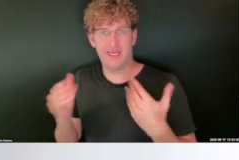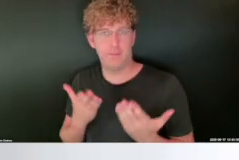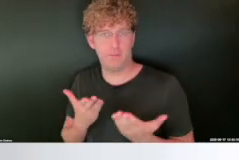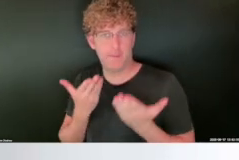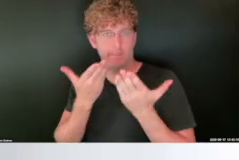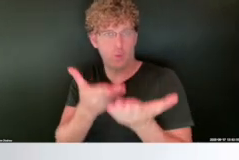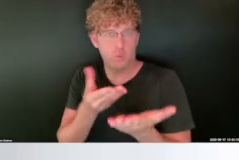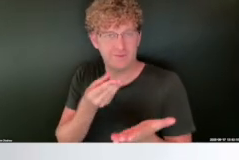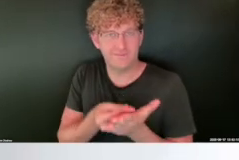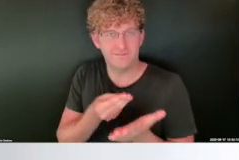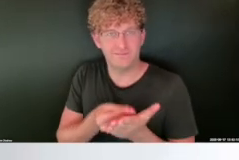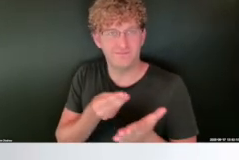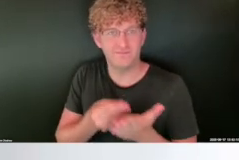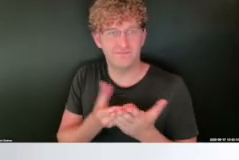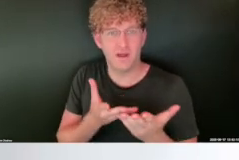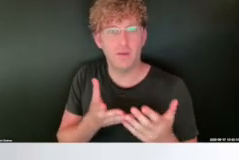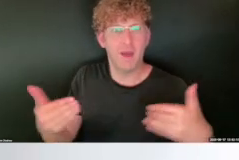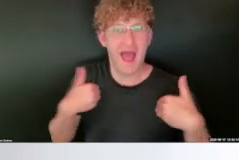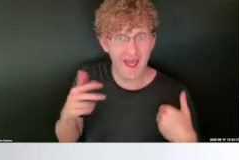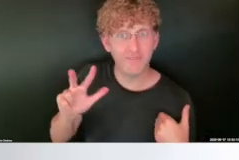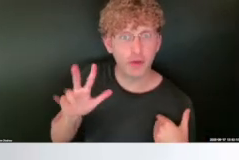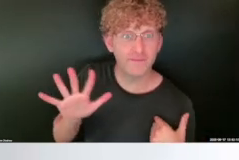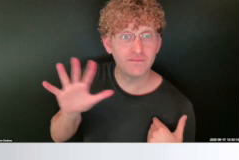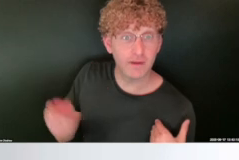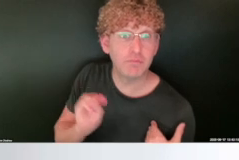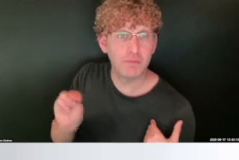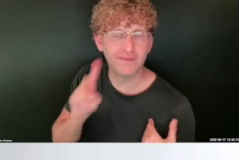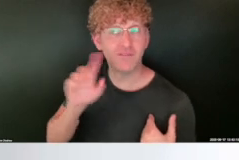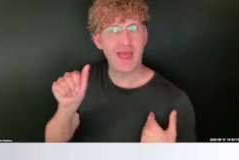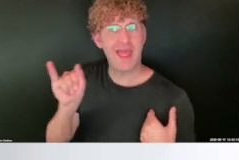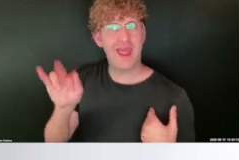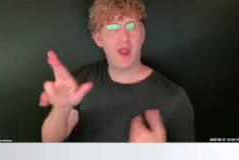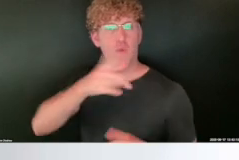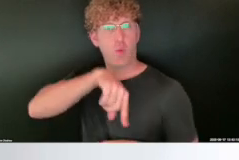million for the air quality improvement program. And